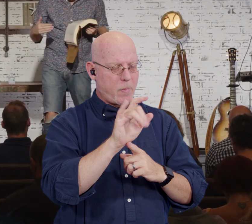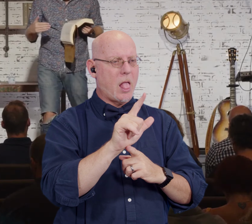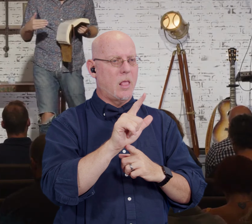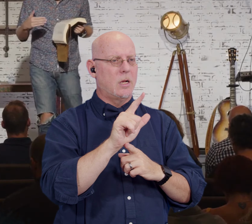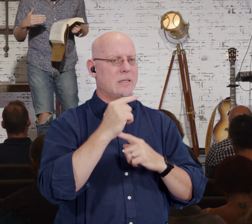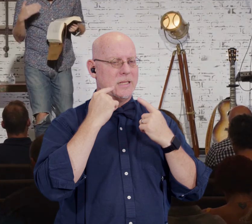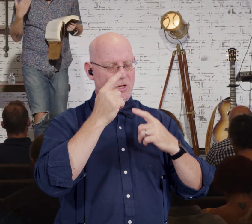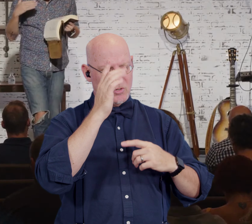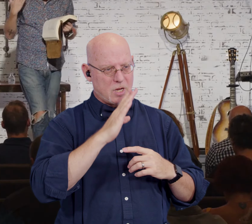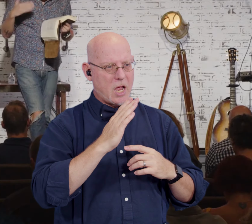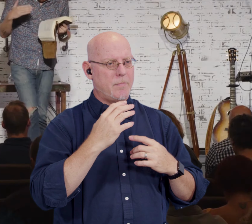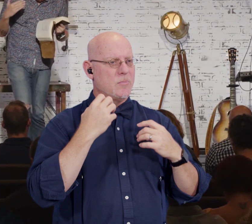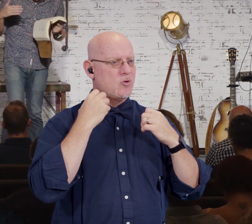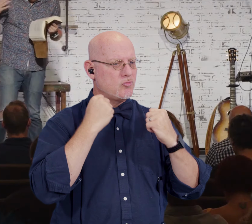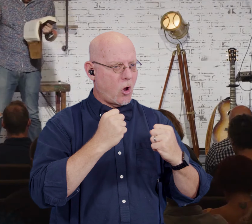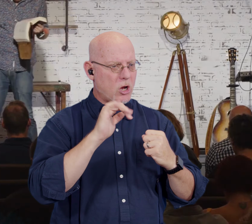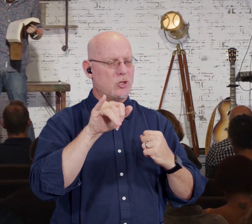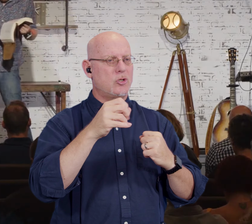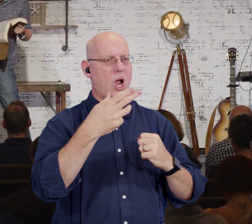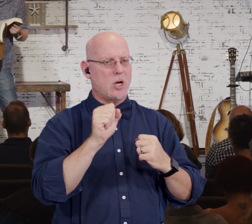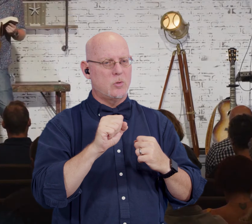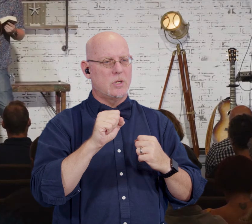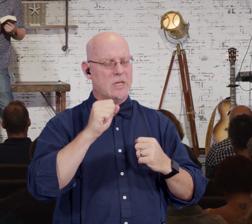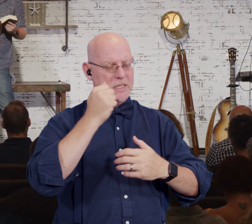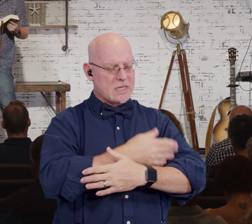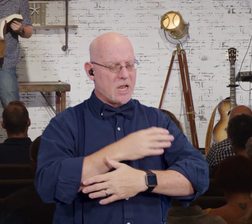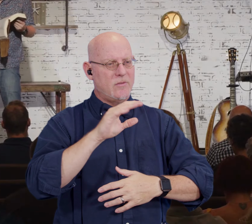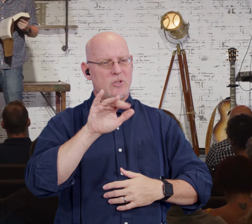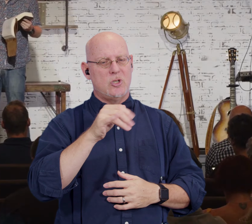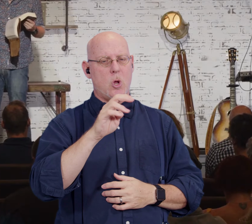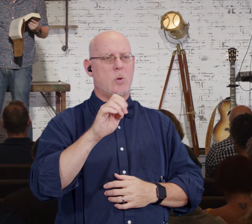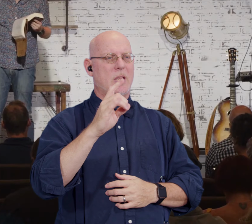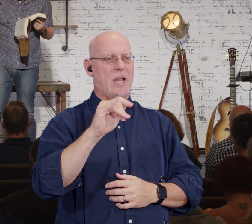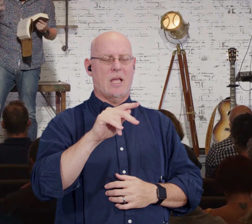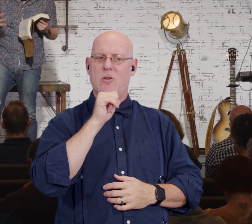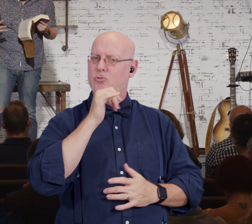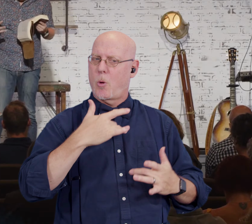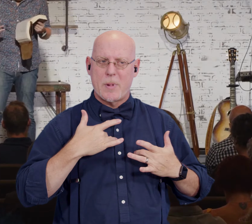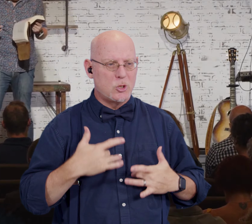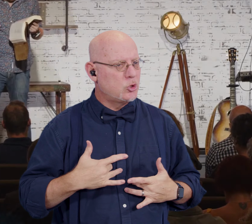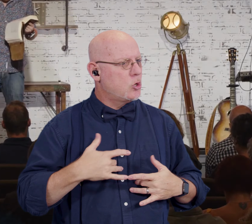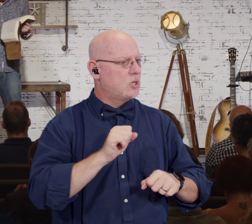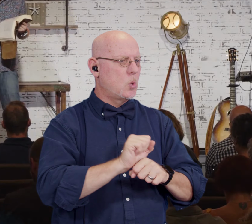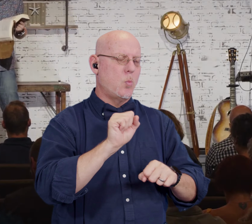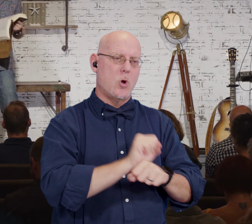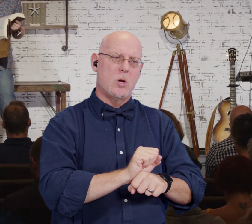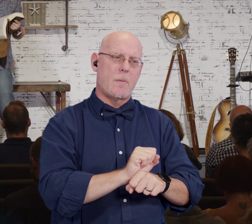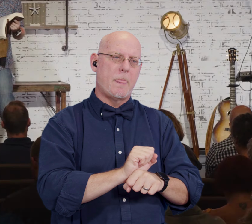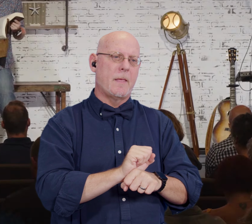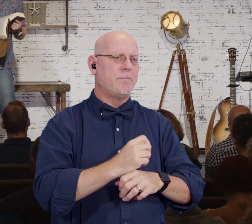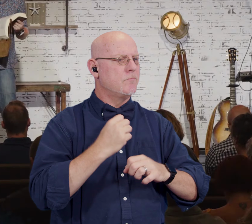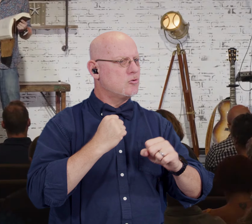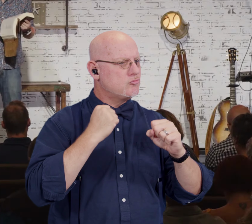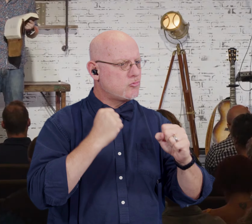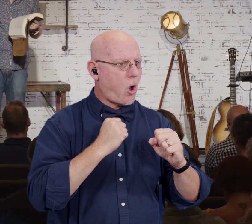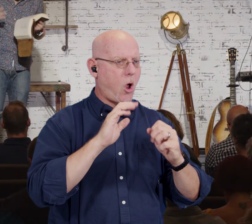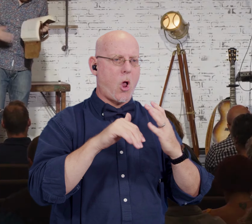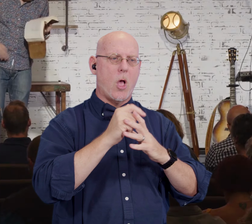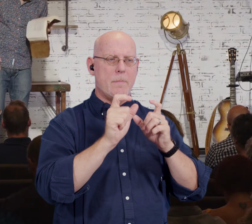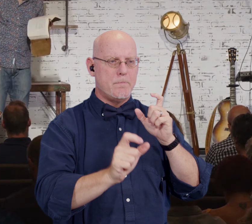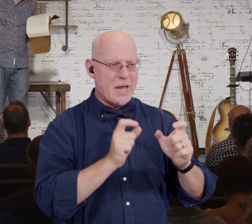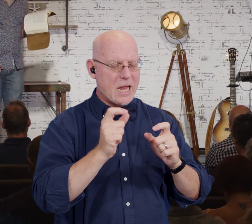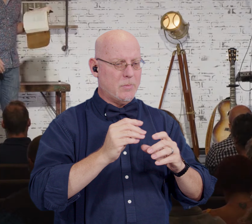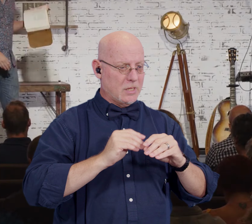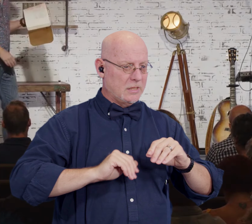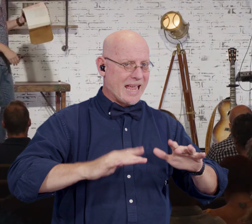declares Yahweh. Be strong, O Joshua, son of Jehozadak. Don't be discouraged in the work. Be strong, all